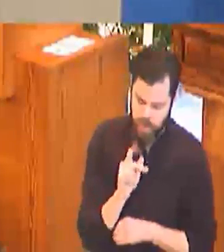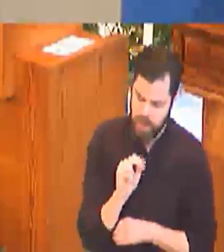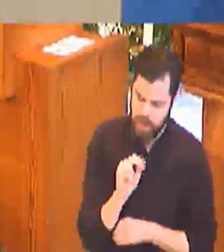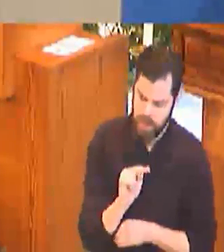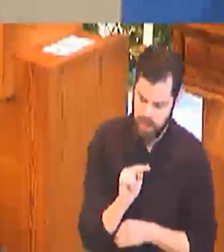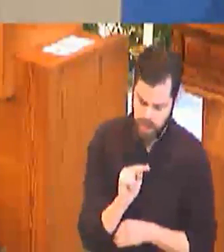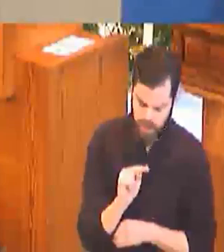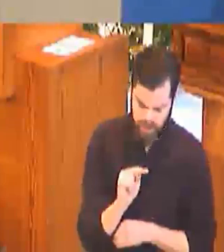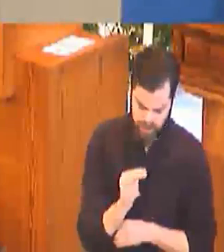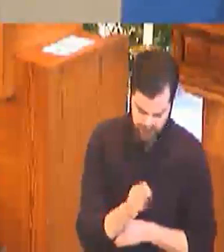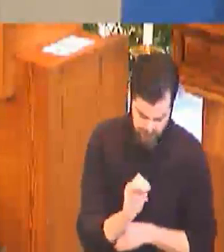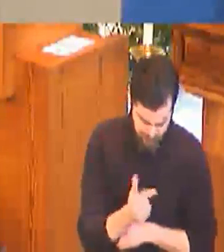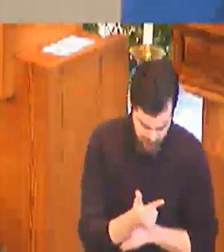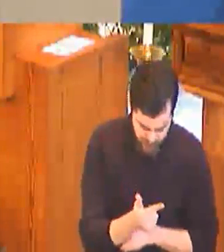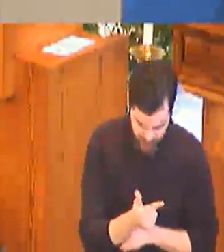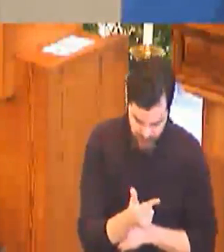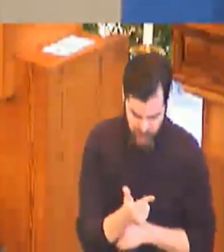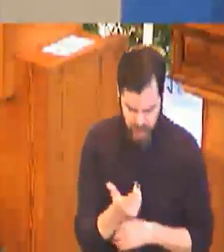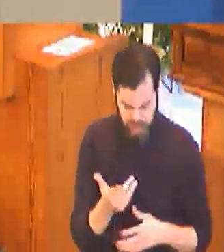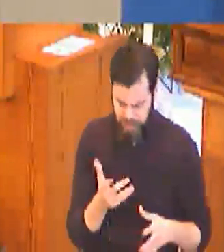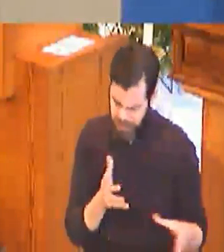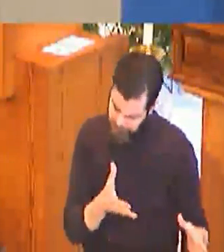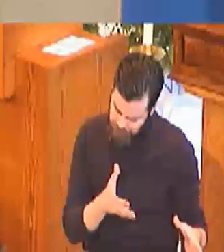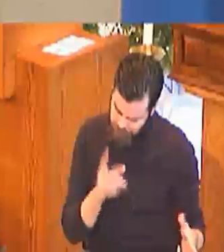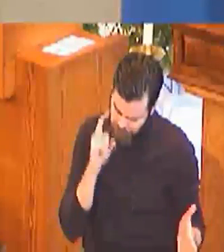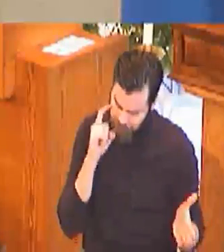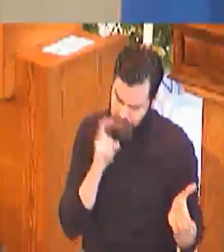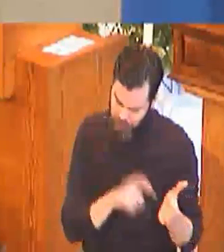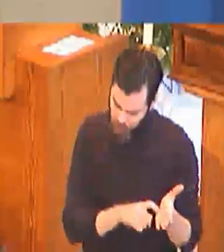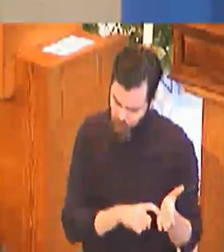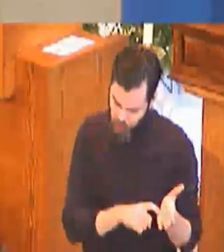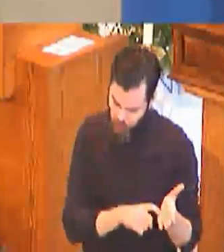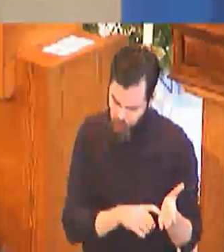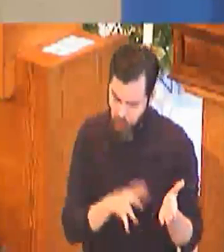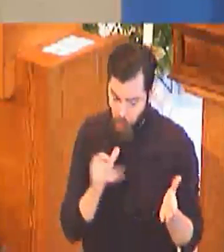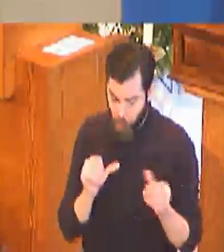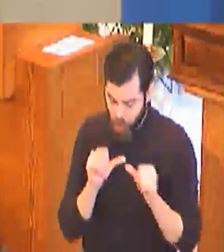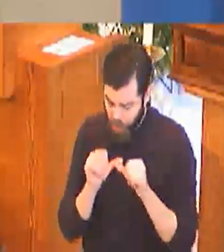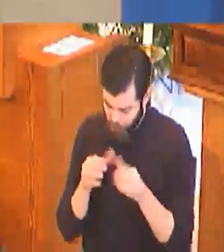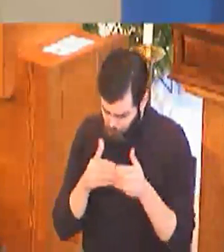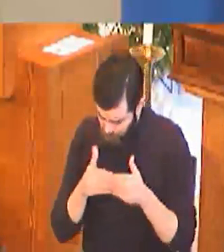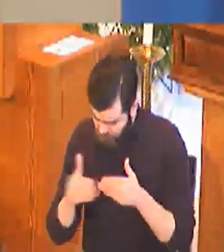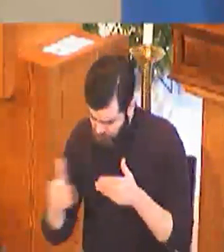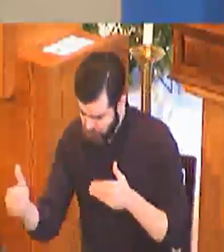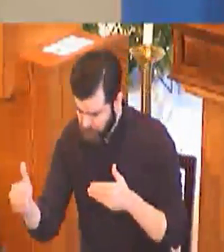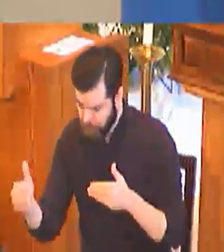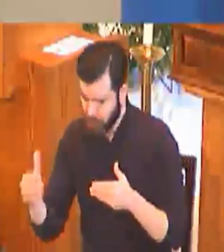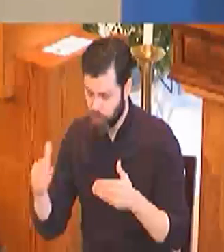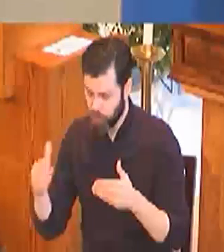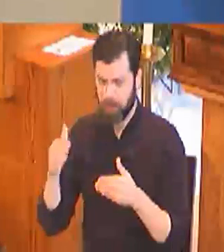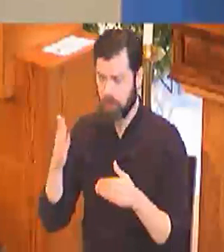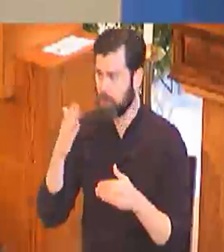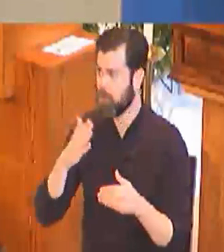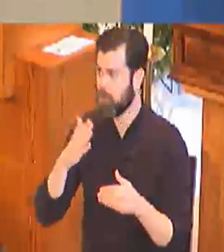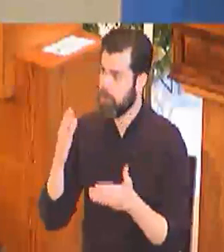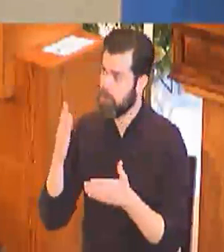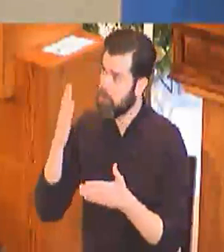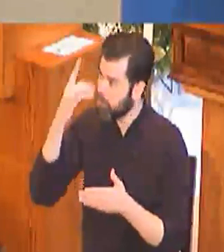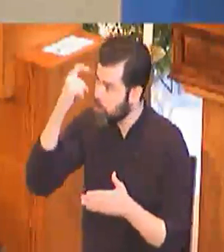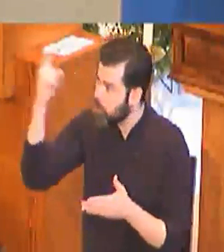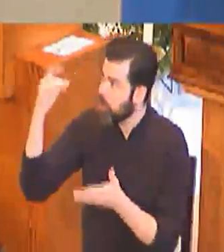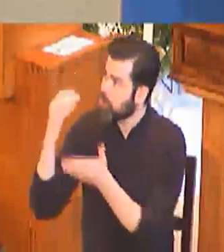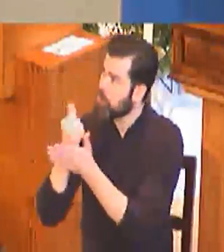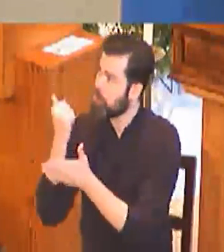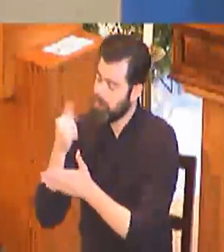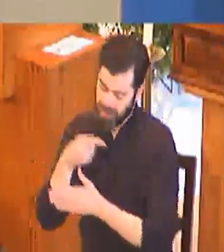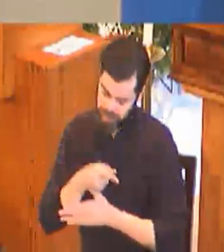we want to continue dreaming, we must let it go. It has served its